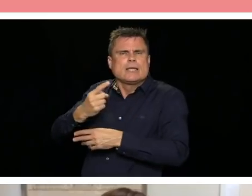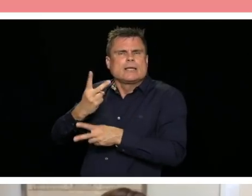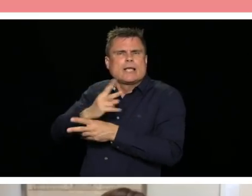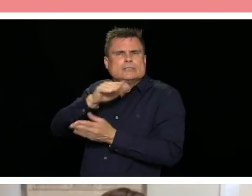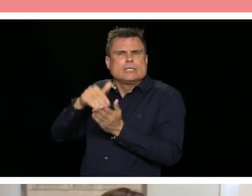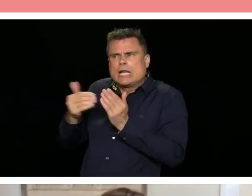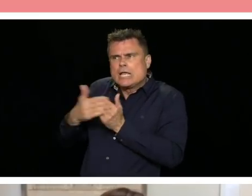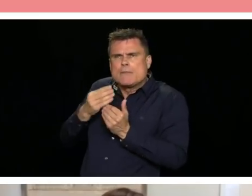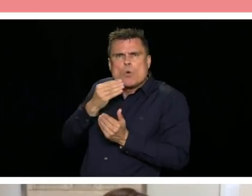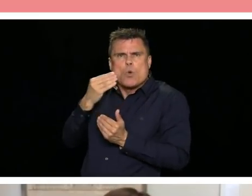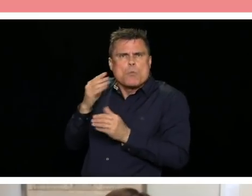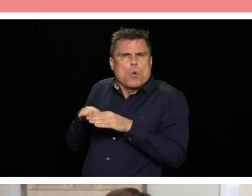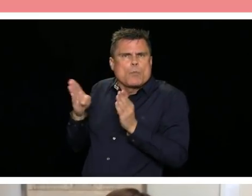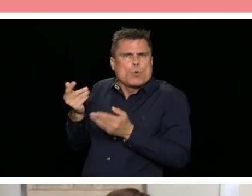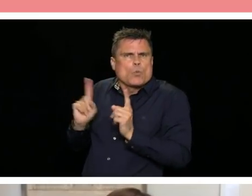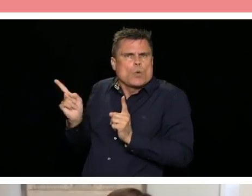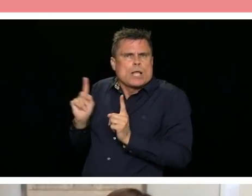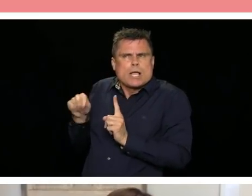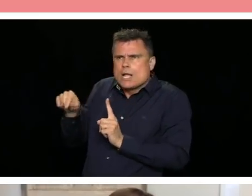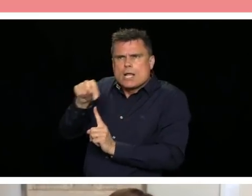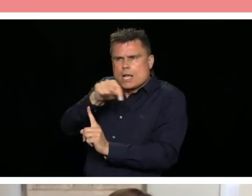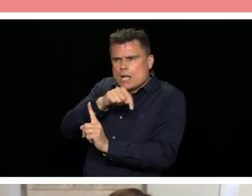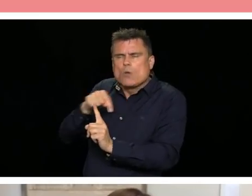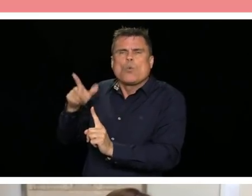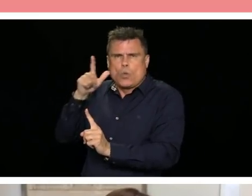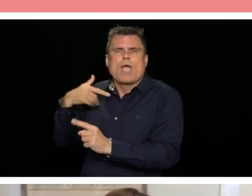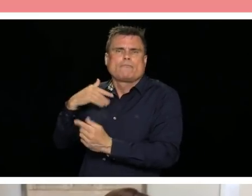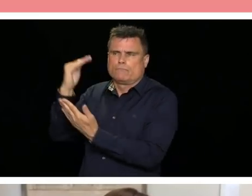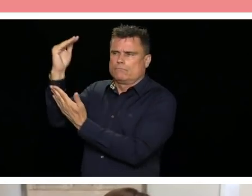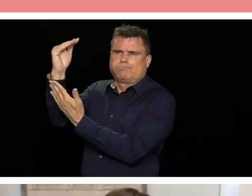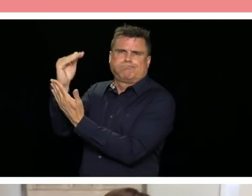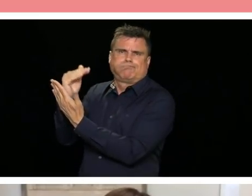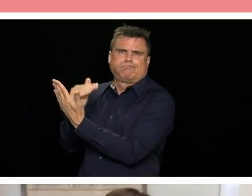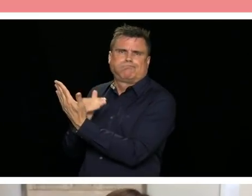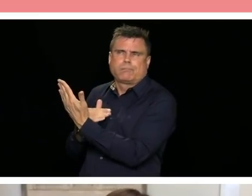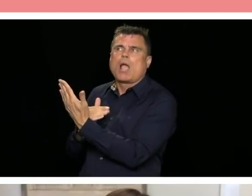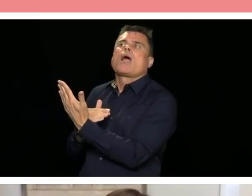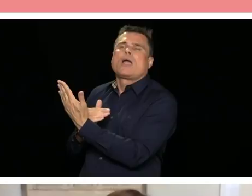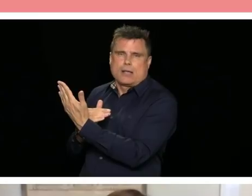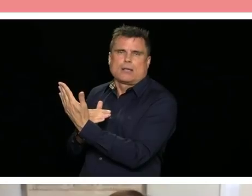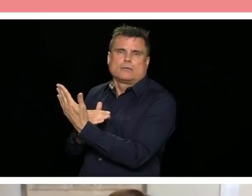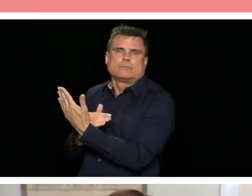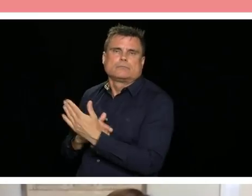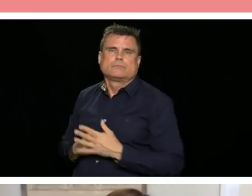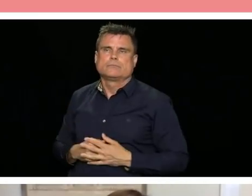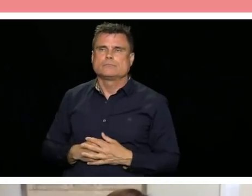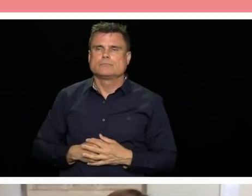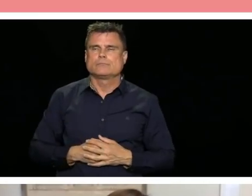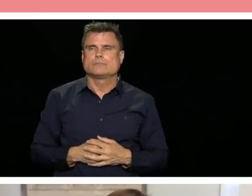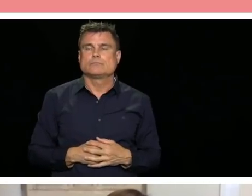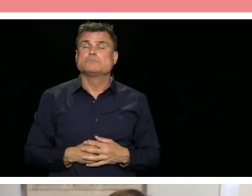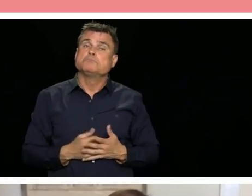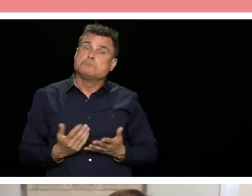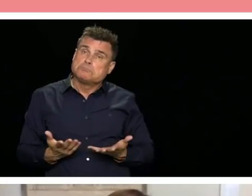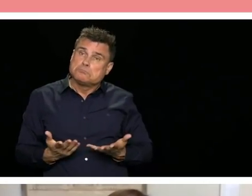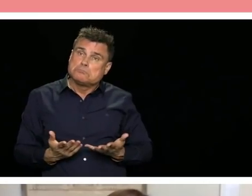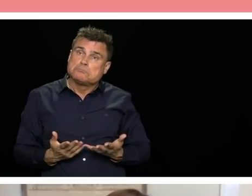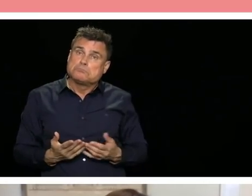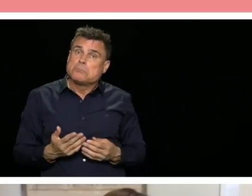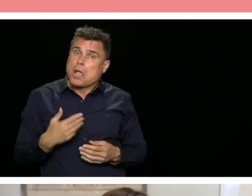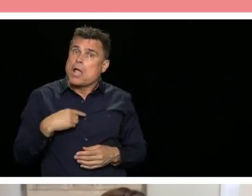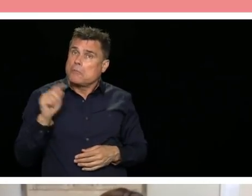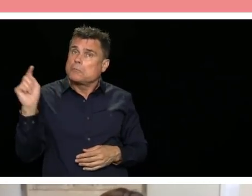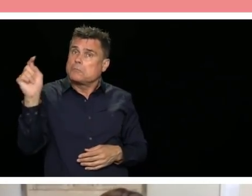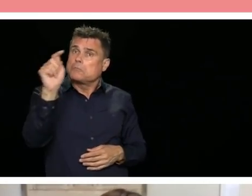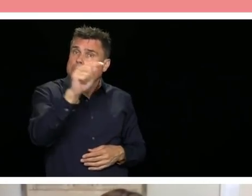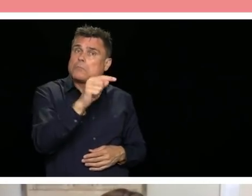from the sector is that quite a few providers are reopening and restarting their capacity. There are spots available in many communities,